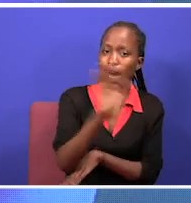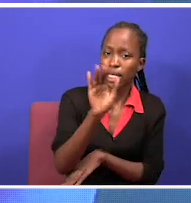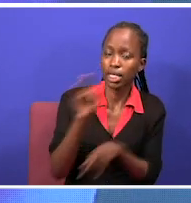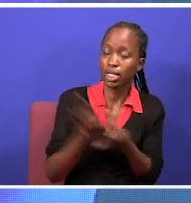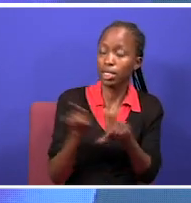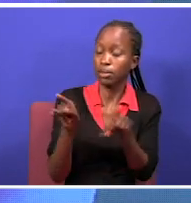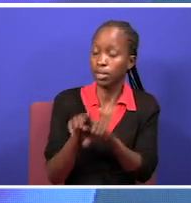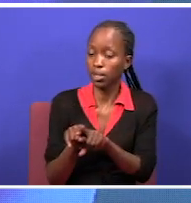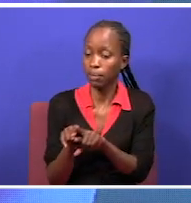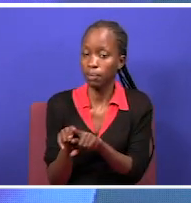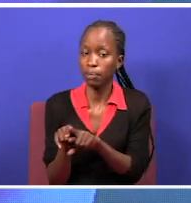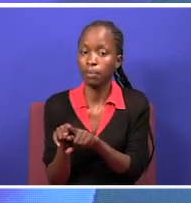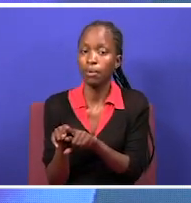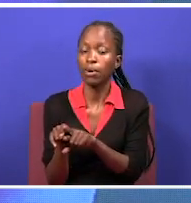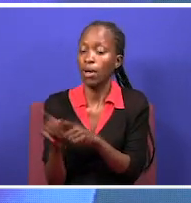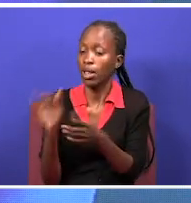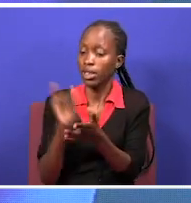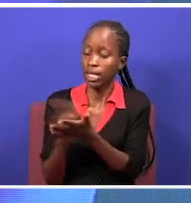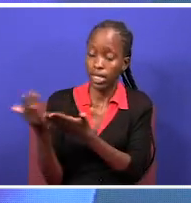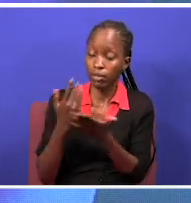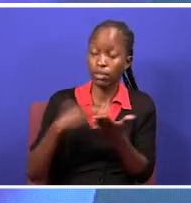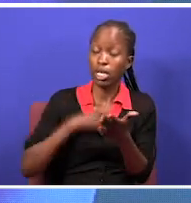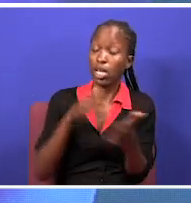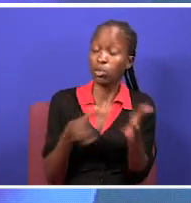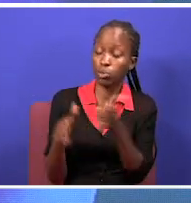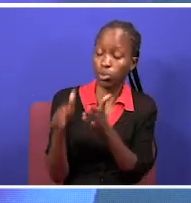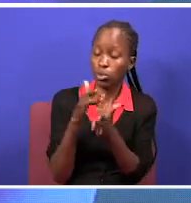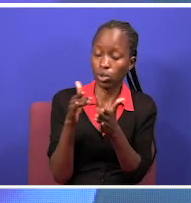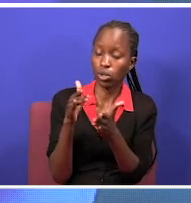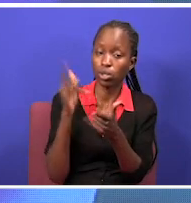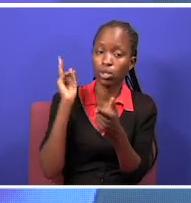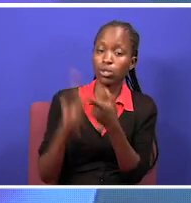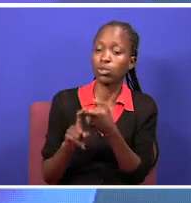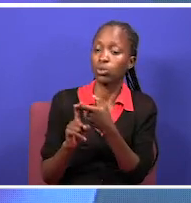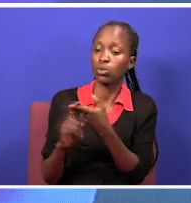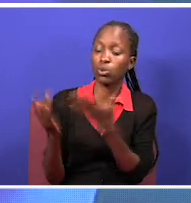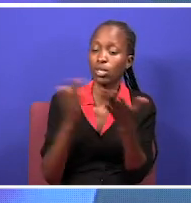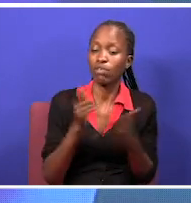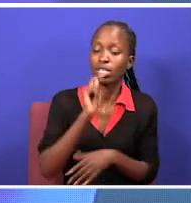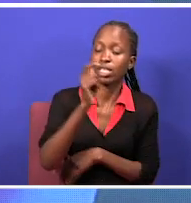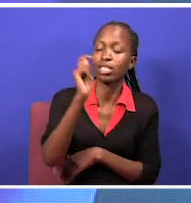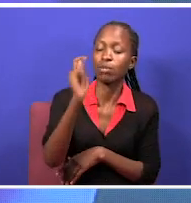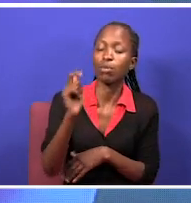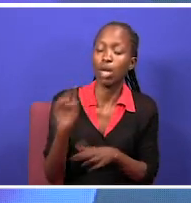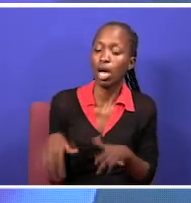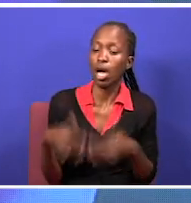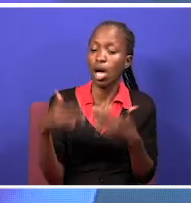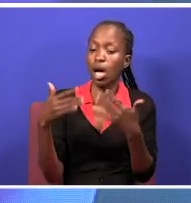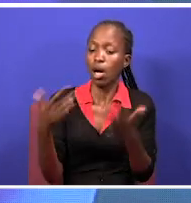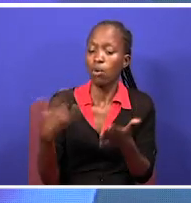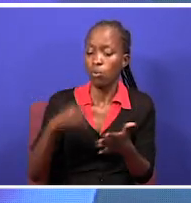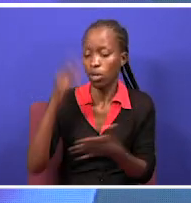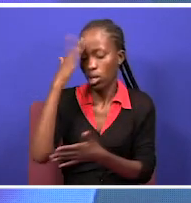therein it gives us an opportunity to give them a testimony, how we came to know the